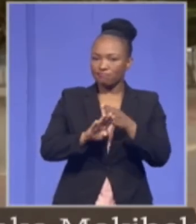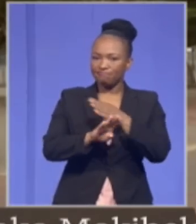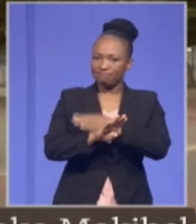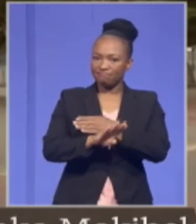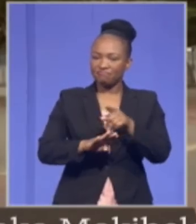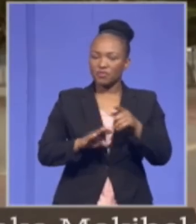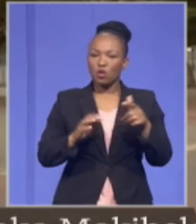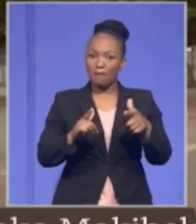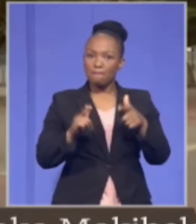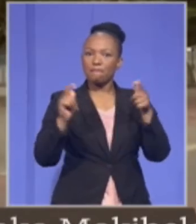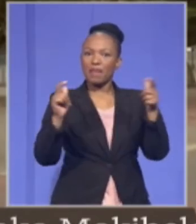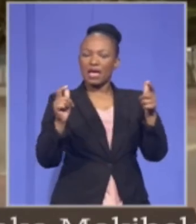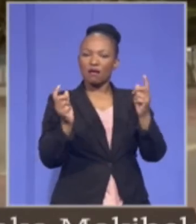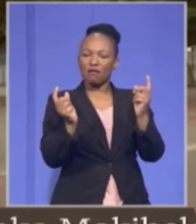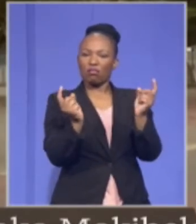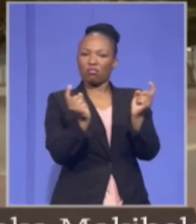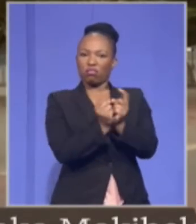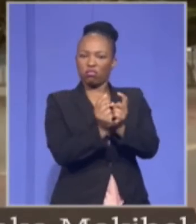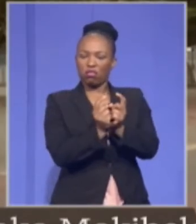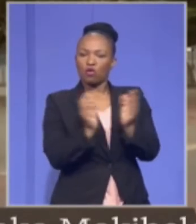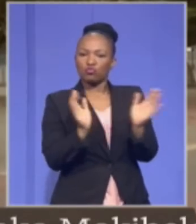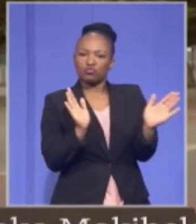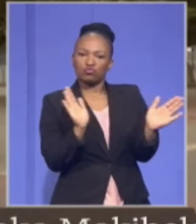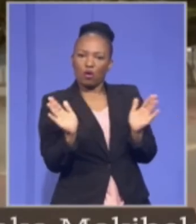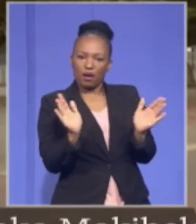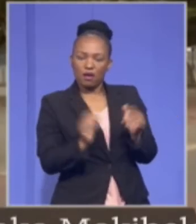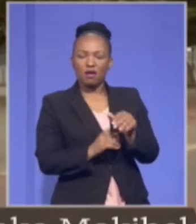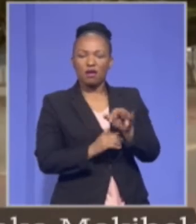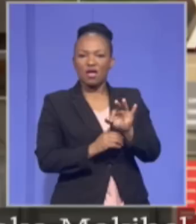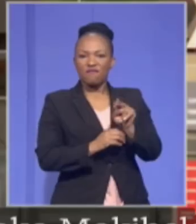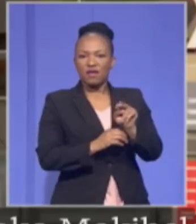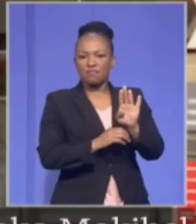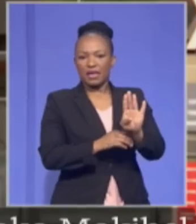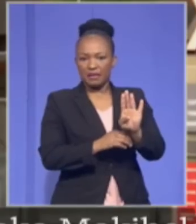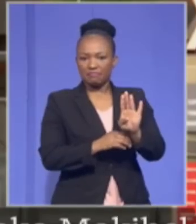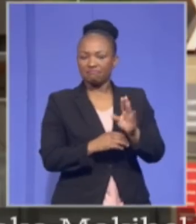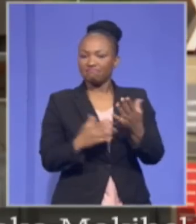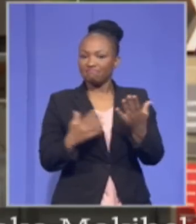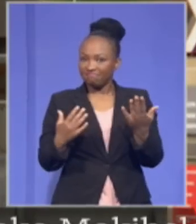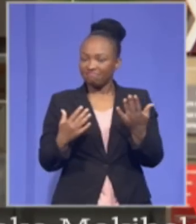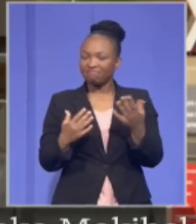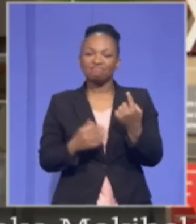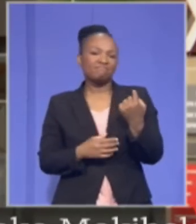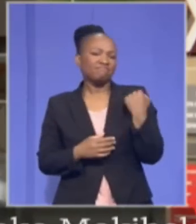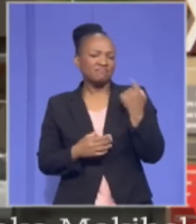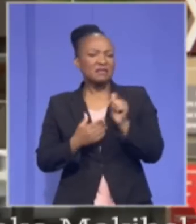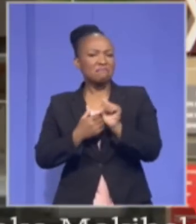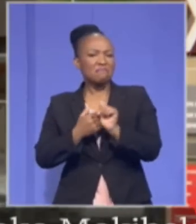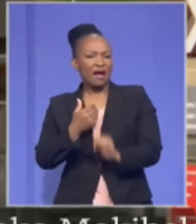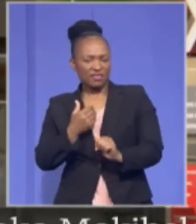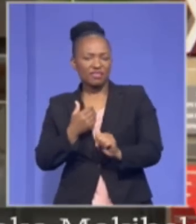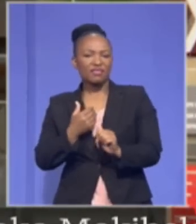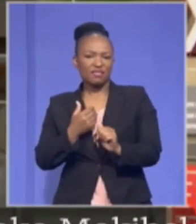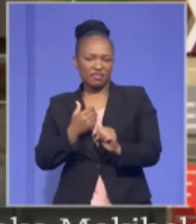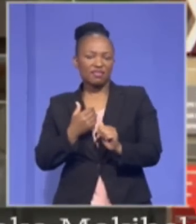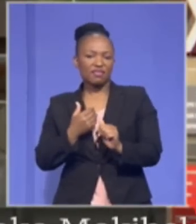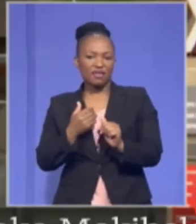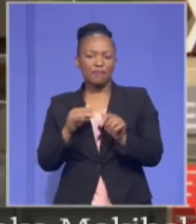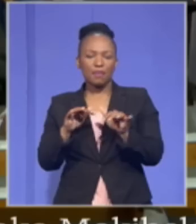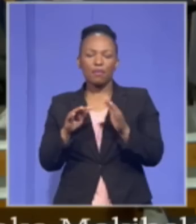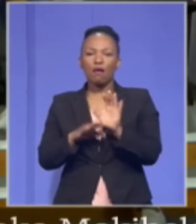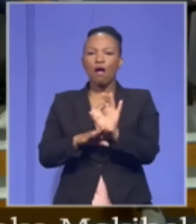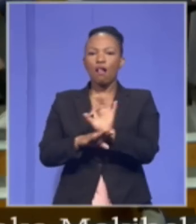papadi e kgolo ya sebjana sa curling le patlelong la FNB. Go swana le mo kgweding ya go feta barulaganyi ba nyaka